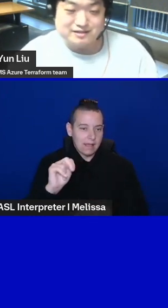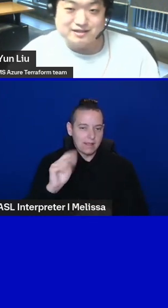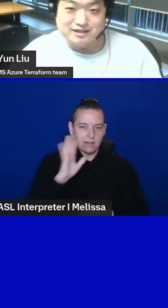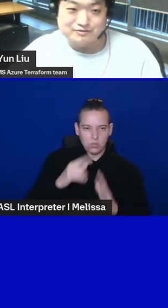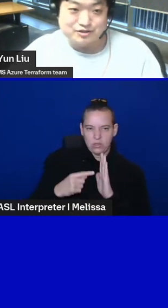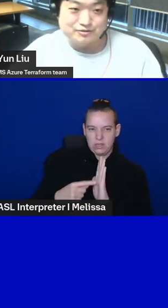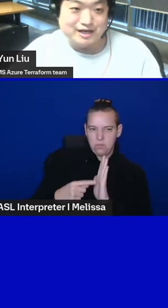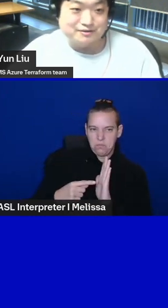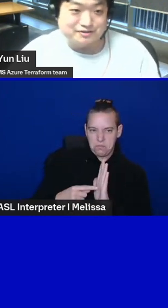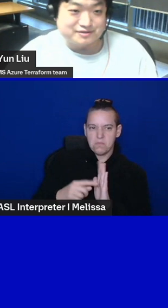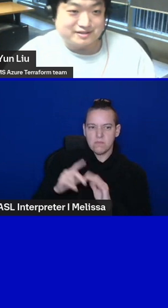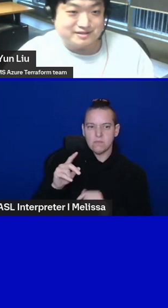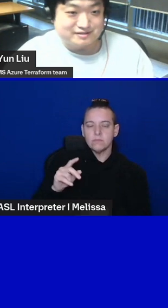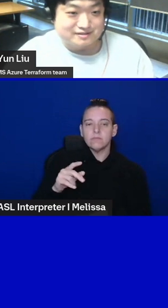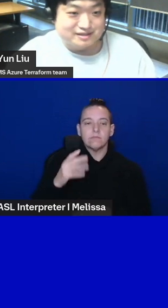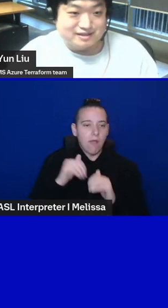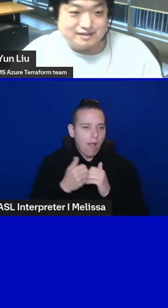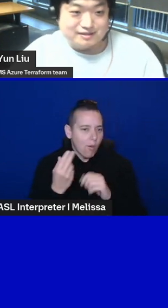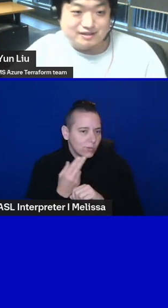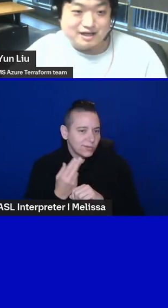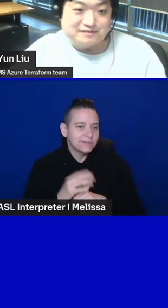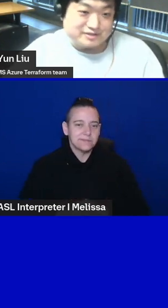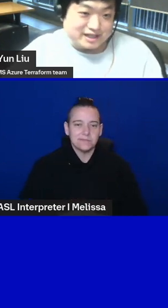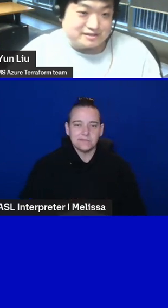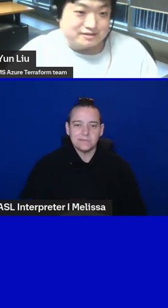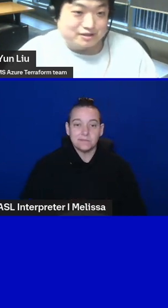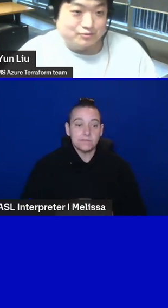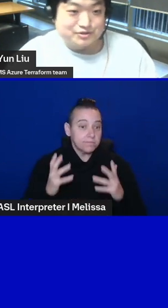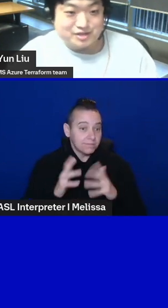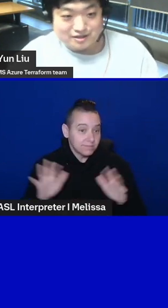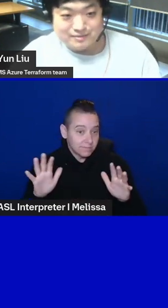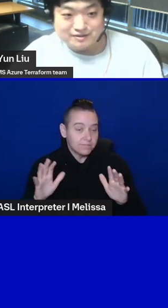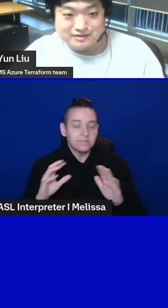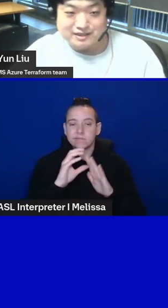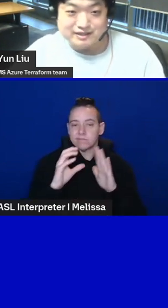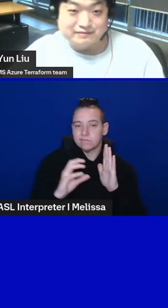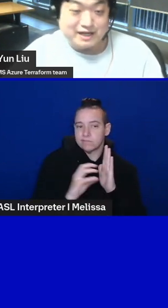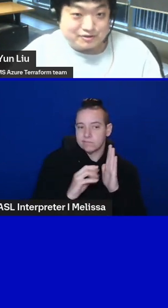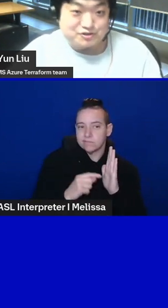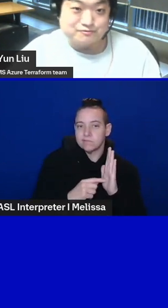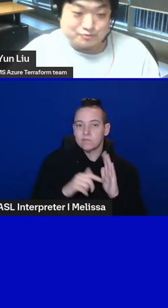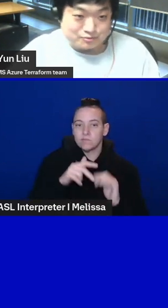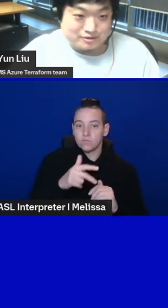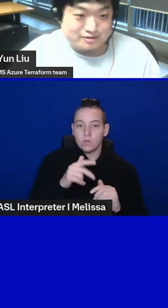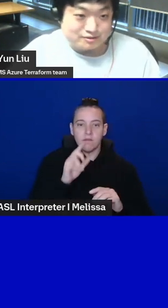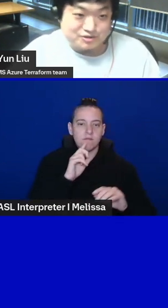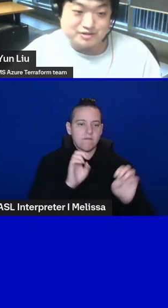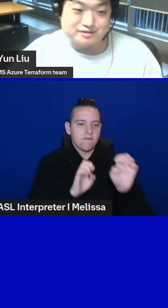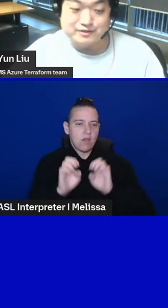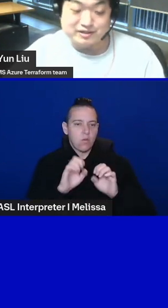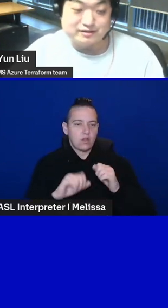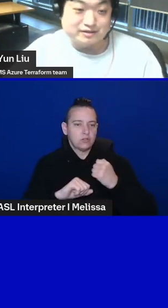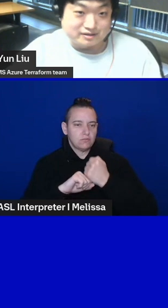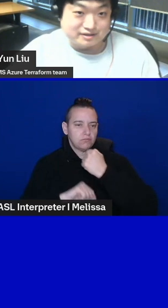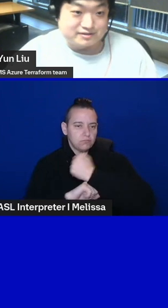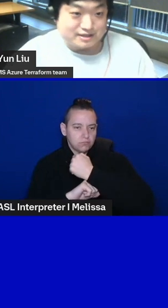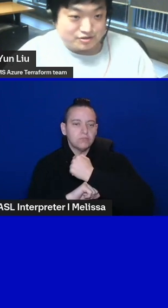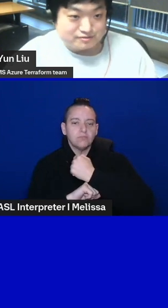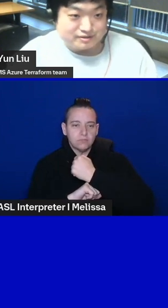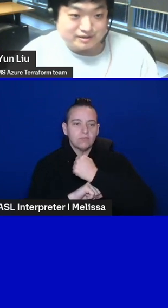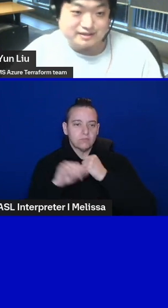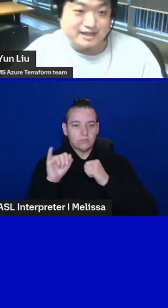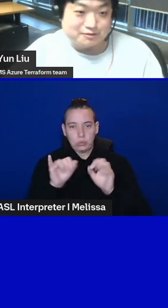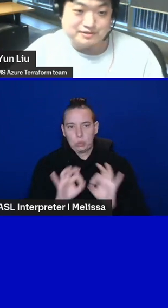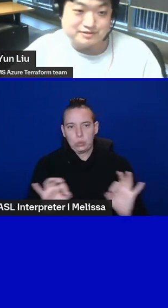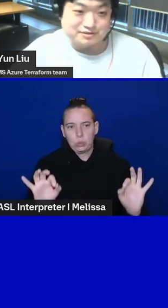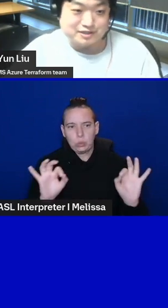of this and show you how to use this. After that, we will talk about the evaluation framework, which is very